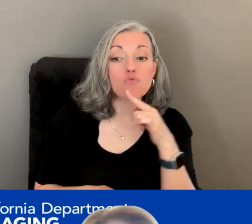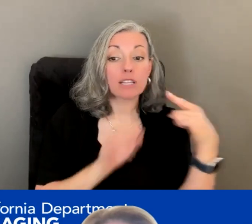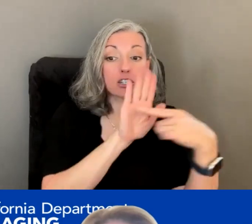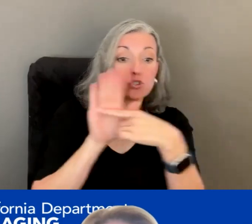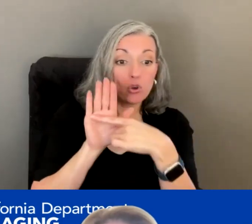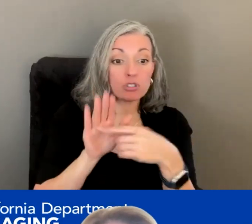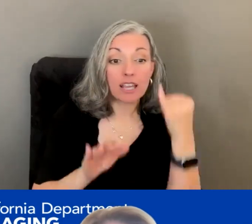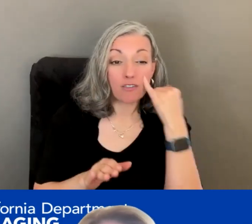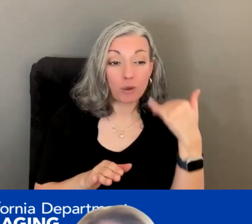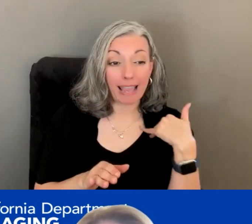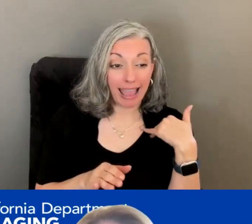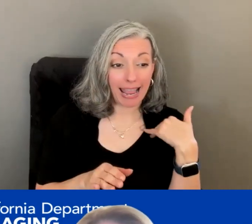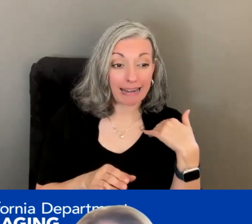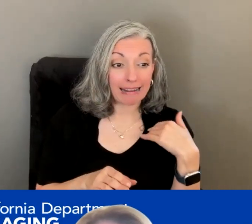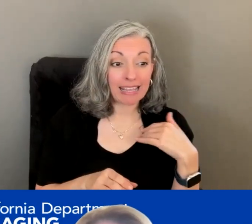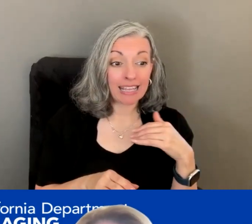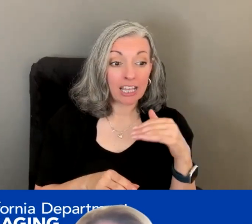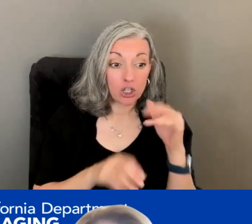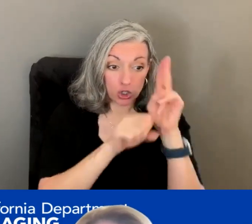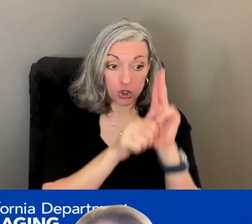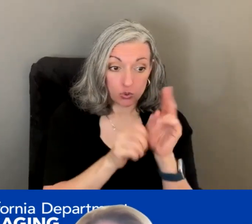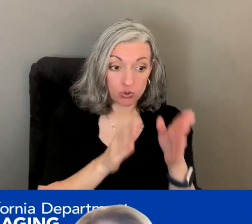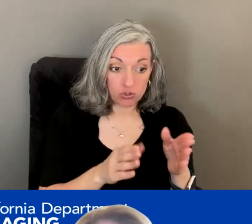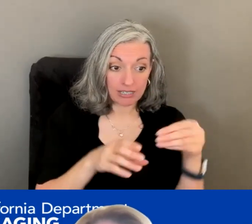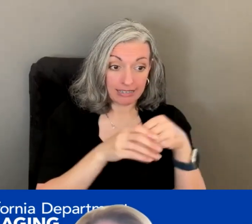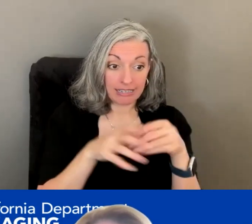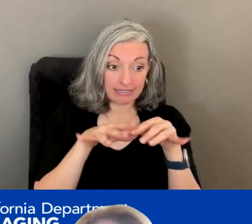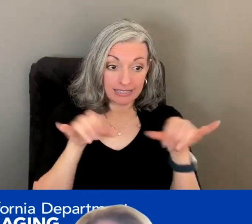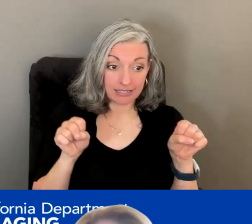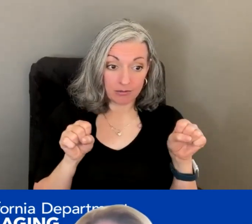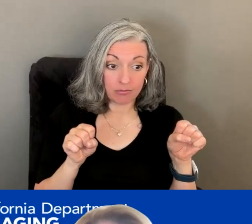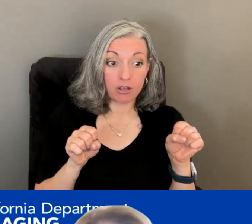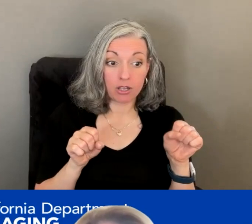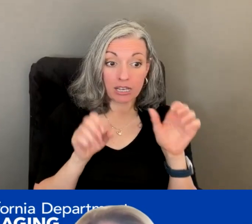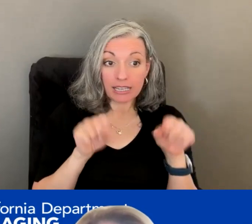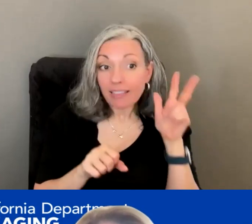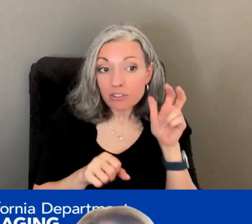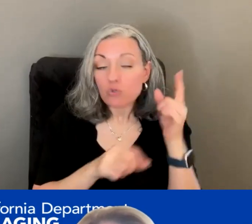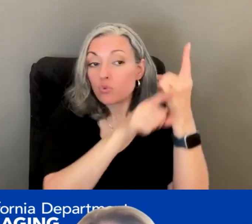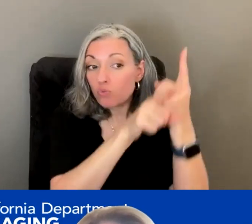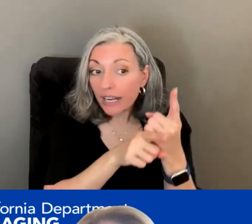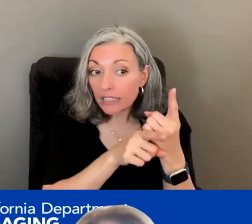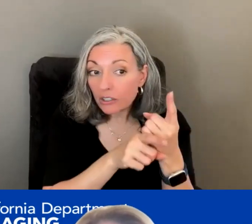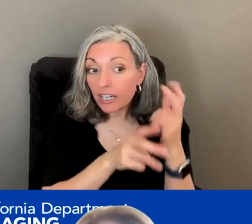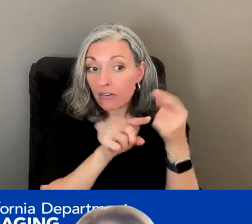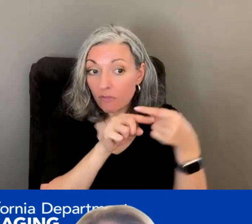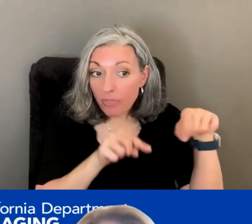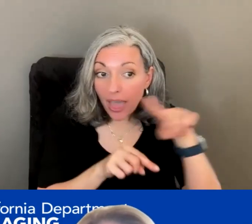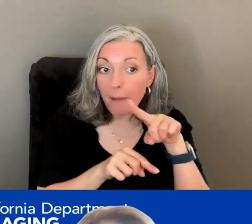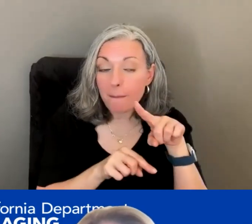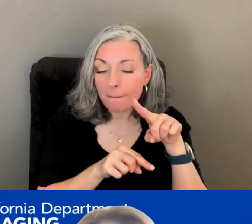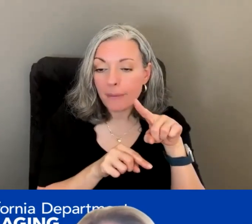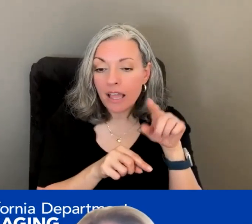had actual end users of the system in our population that we could listen to regularly and hear from, we can